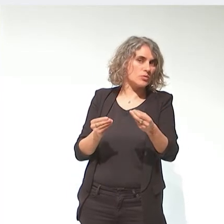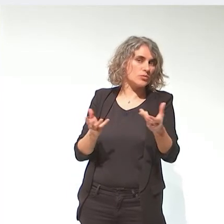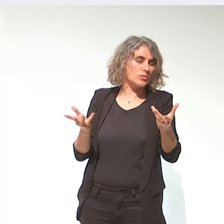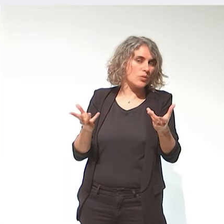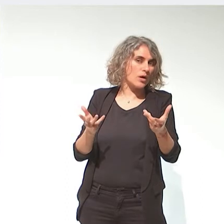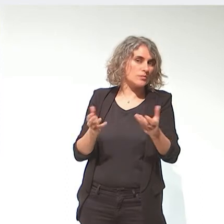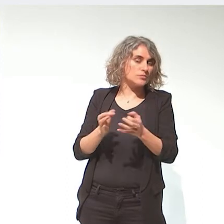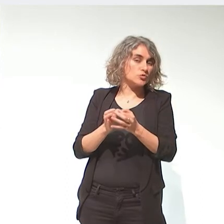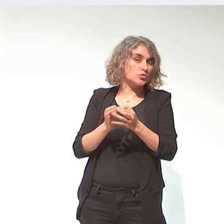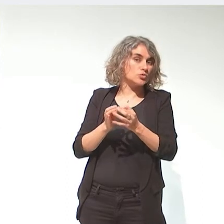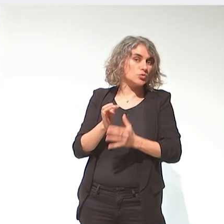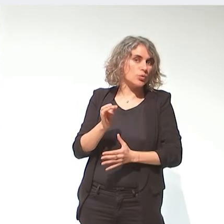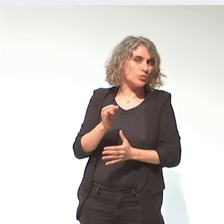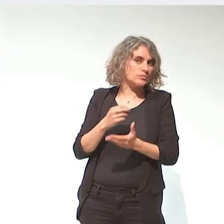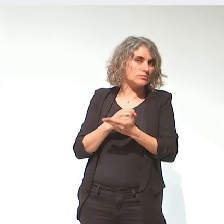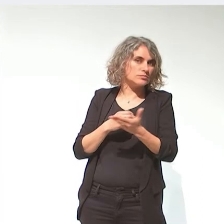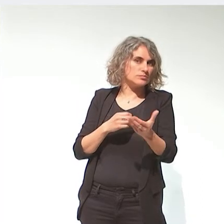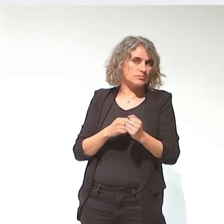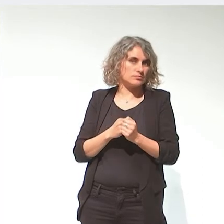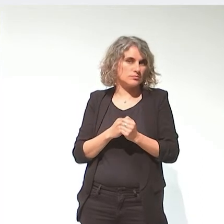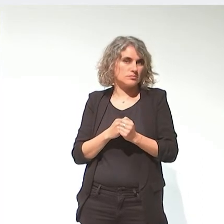of the students, and